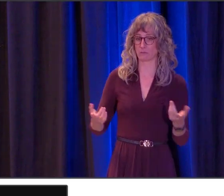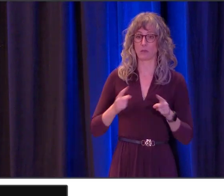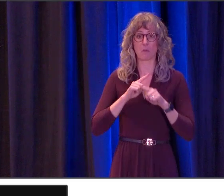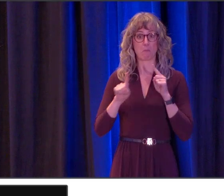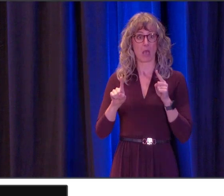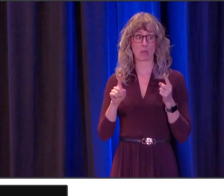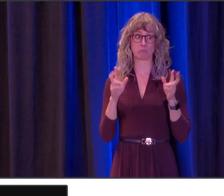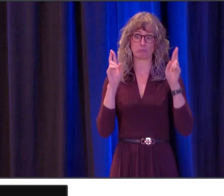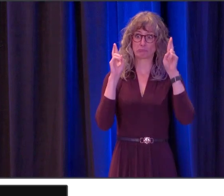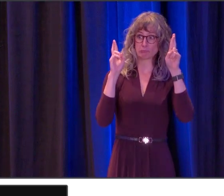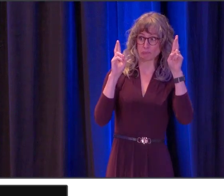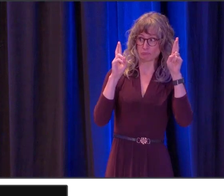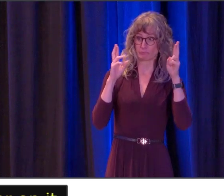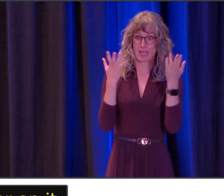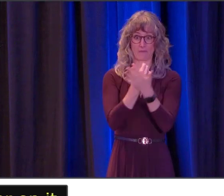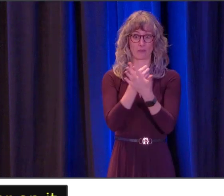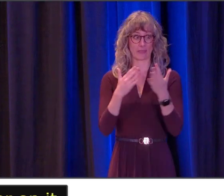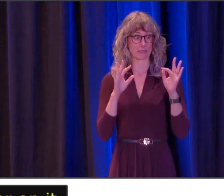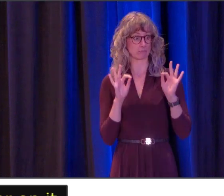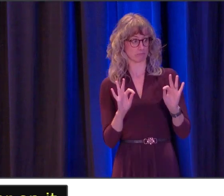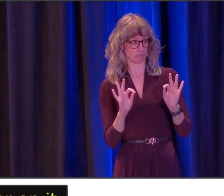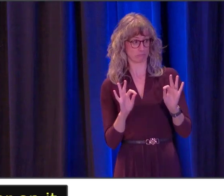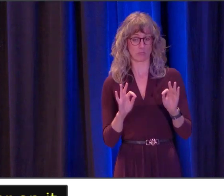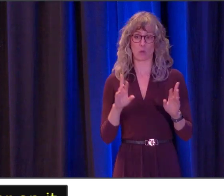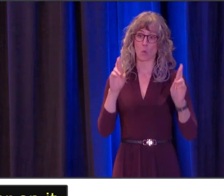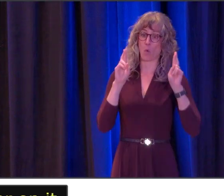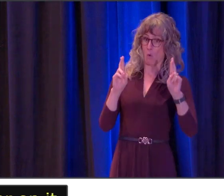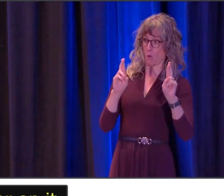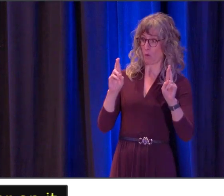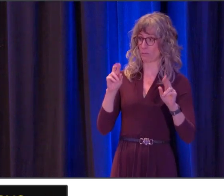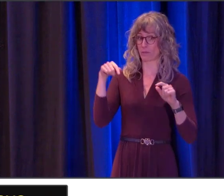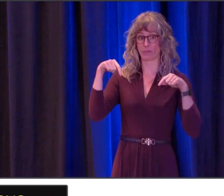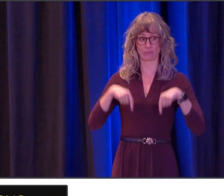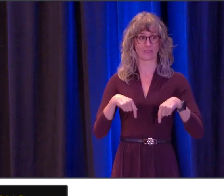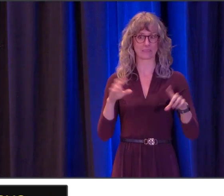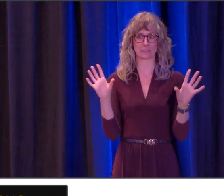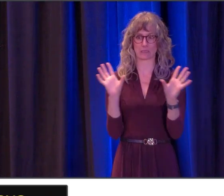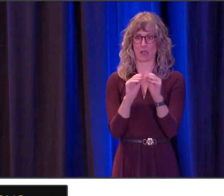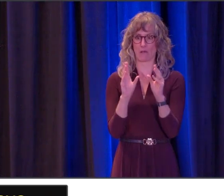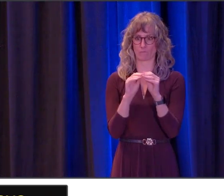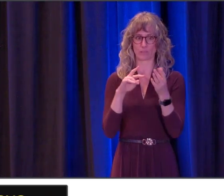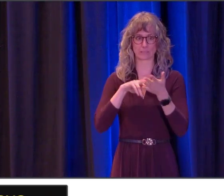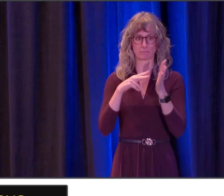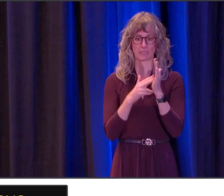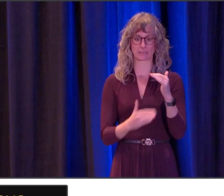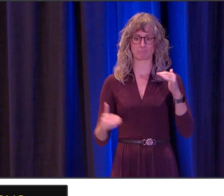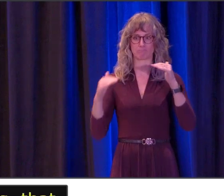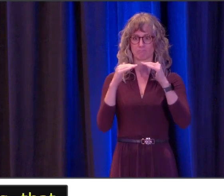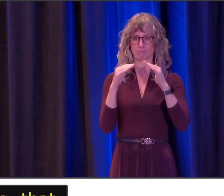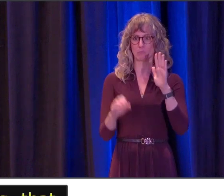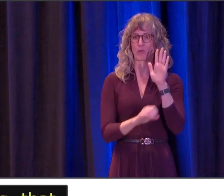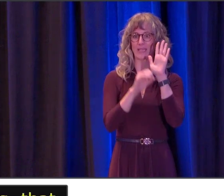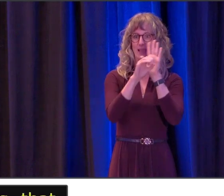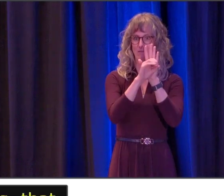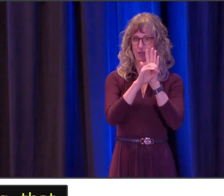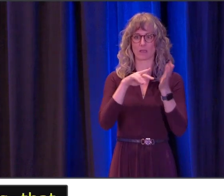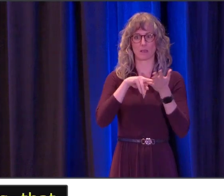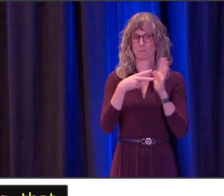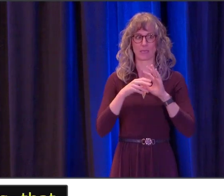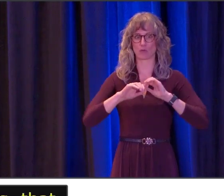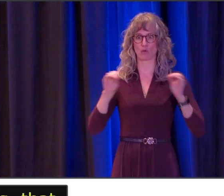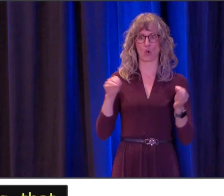have continued the way they were going, that the conference will, break even for us. So that helps us even more as